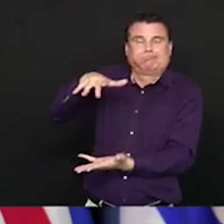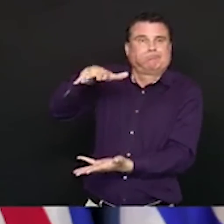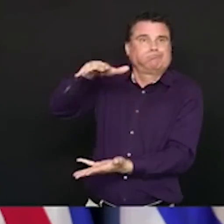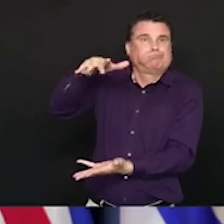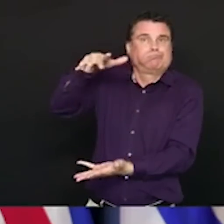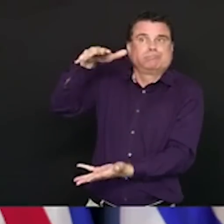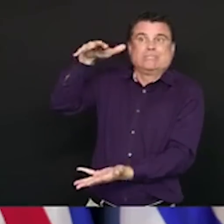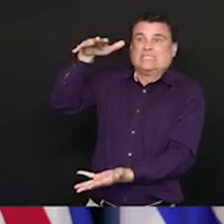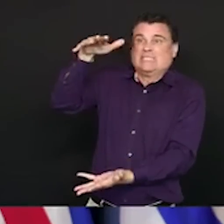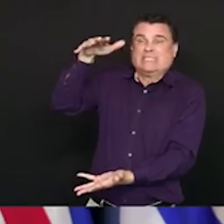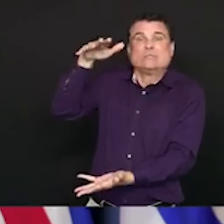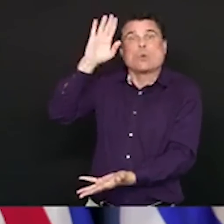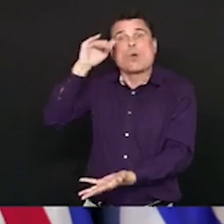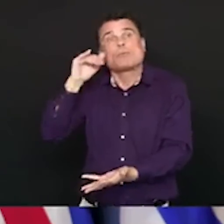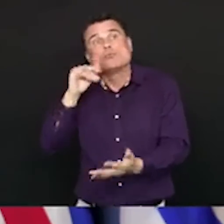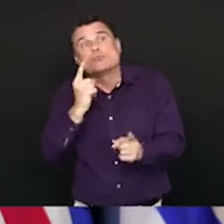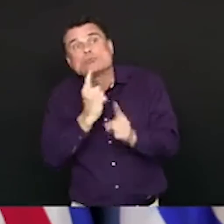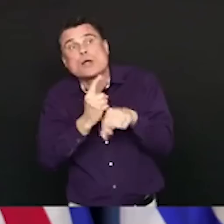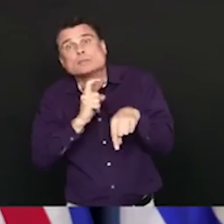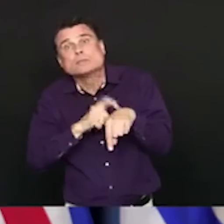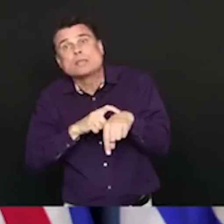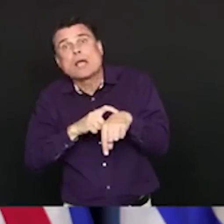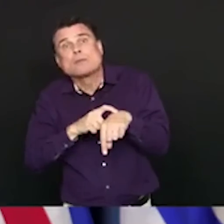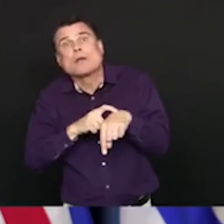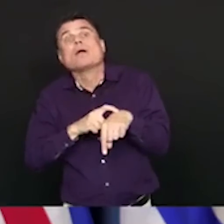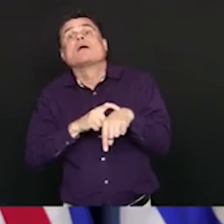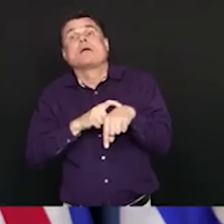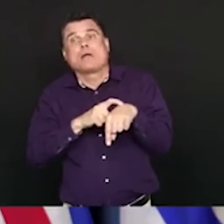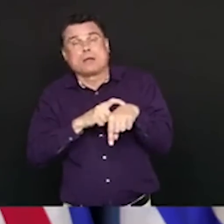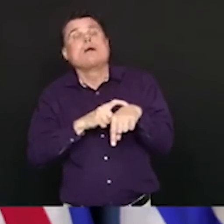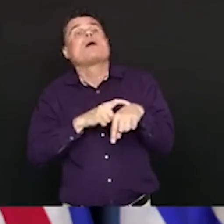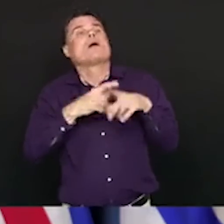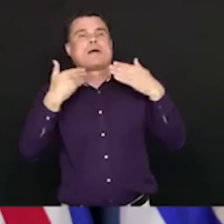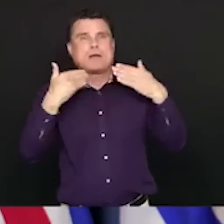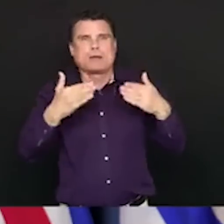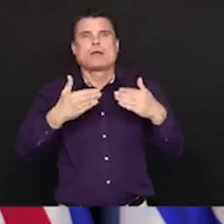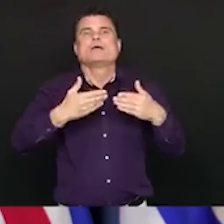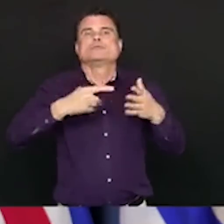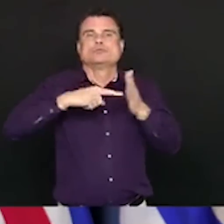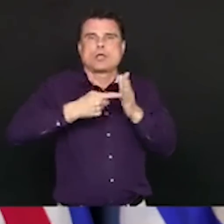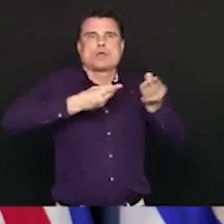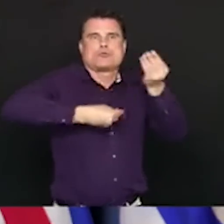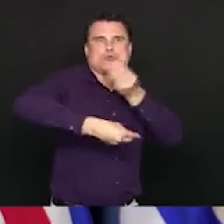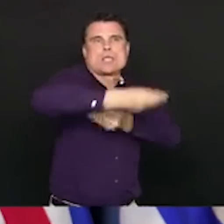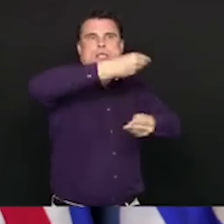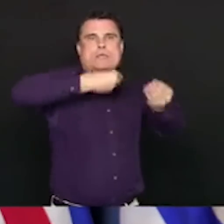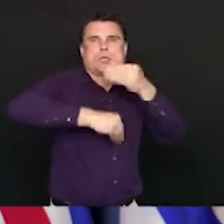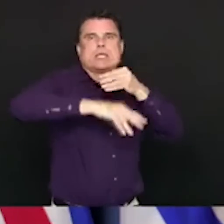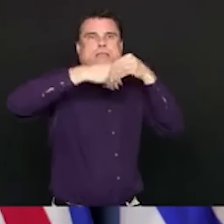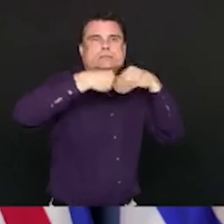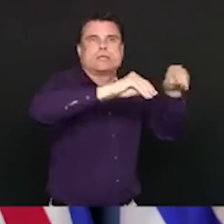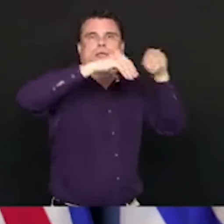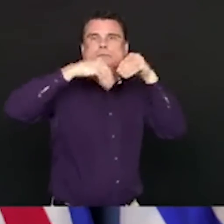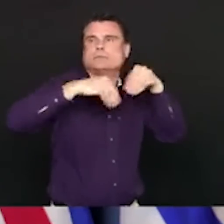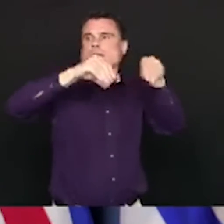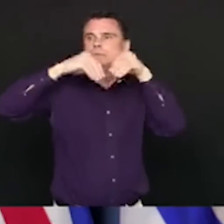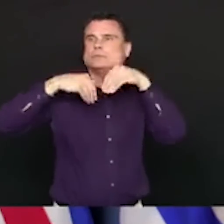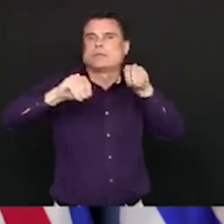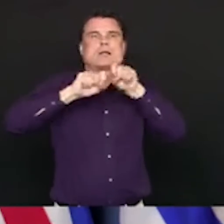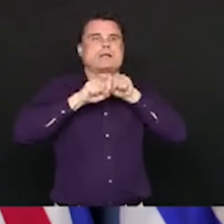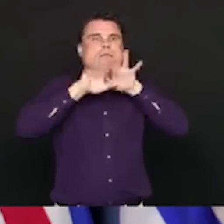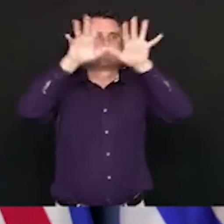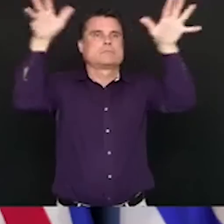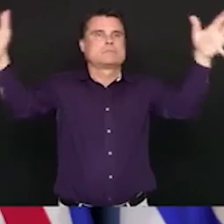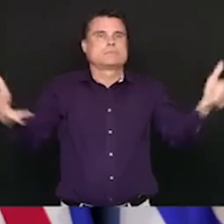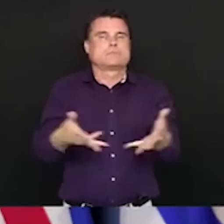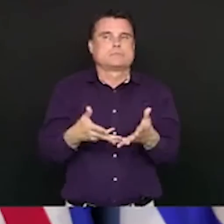the pandemic arriving on our shores was a market-driven challenge. That market challenge remains, but it's been complicated